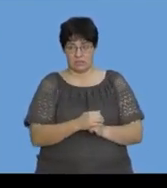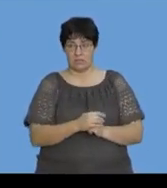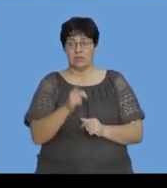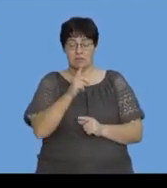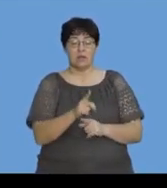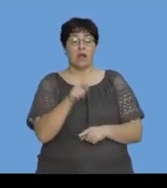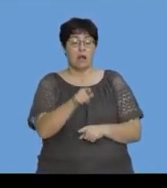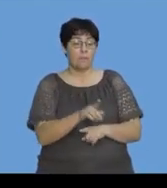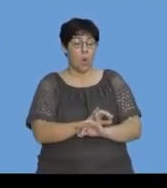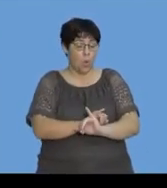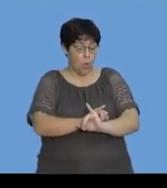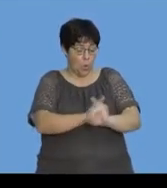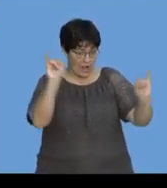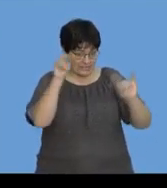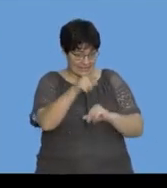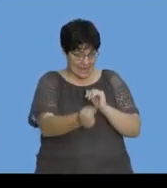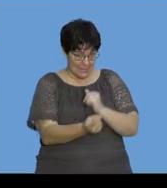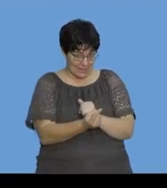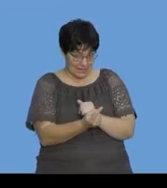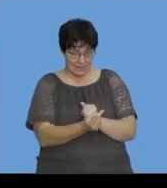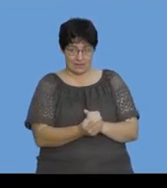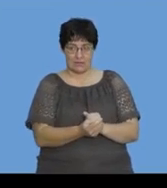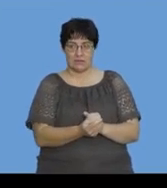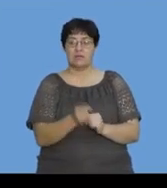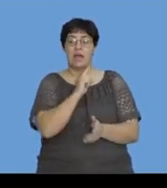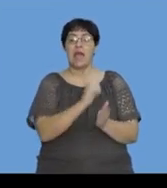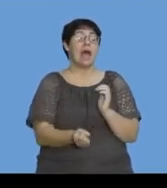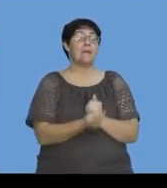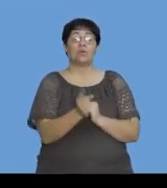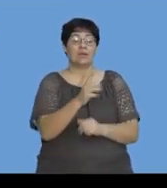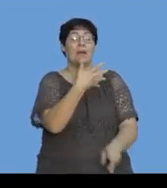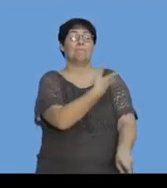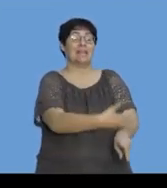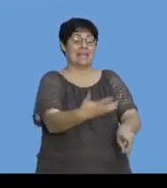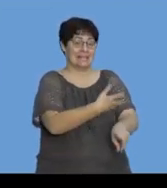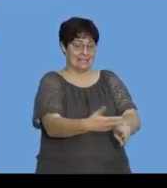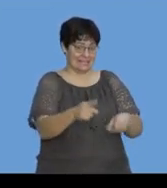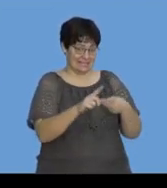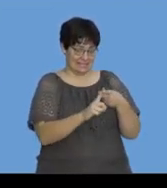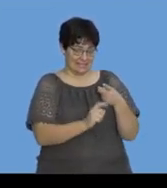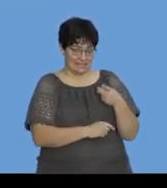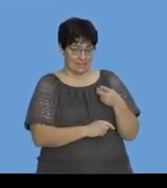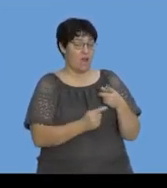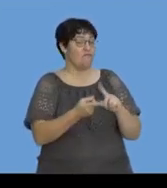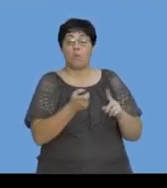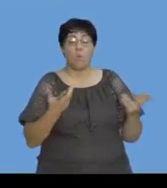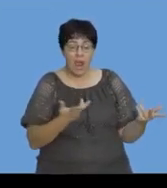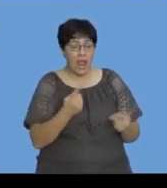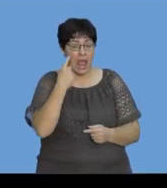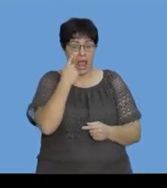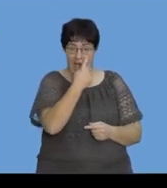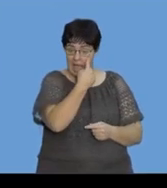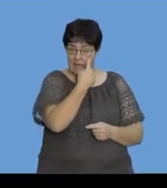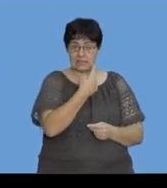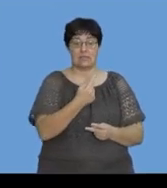here. As the infection gets worse, it causes bleeding from